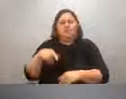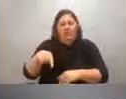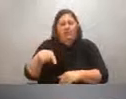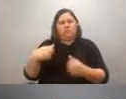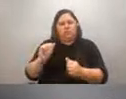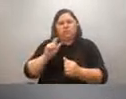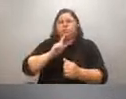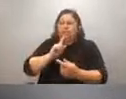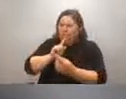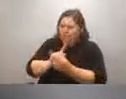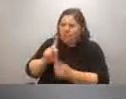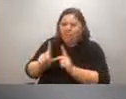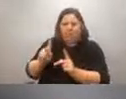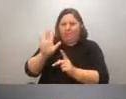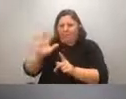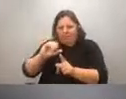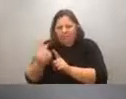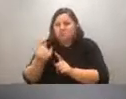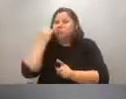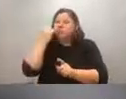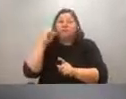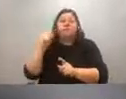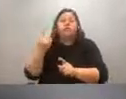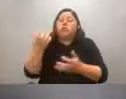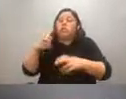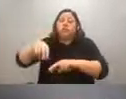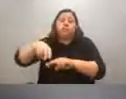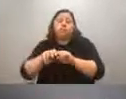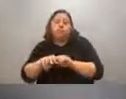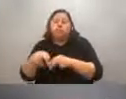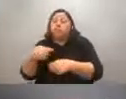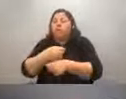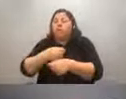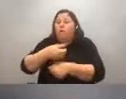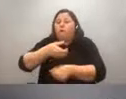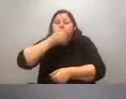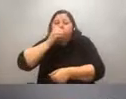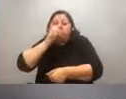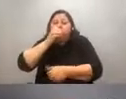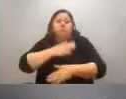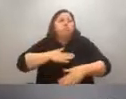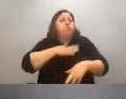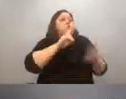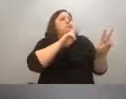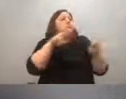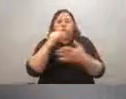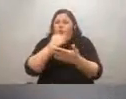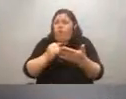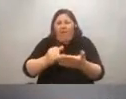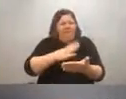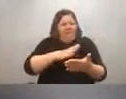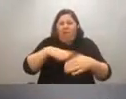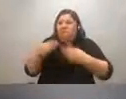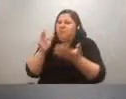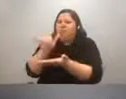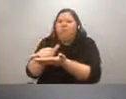where they're at and if they just need a space to sit down and have a cup of coffee and enjoy the art then that's what we want to provide